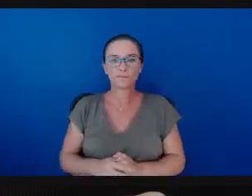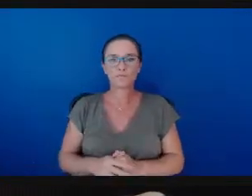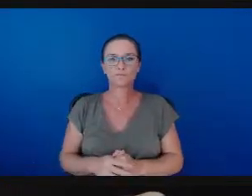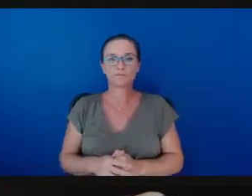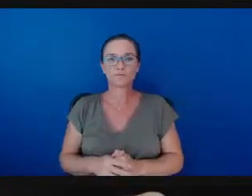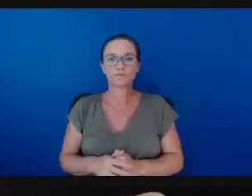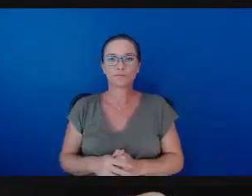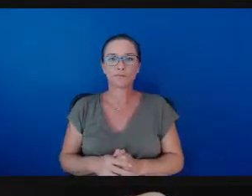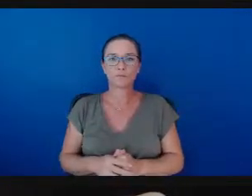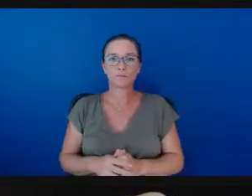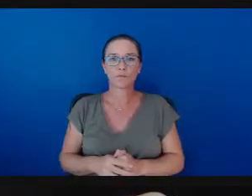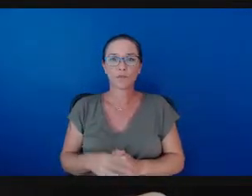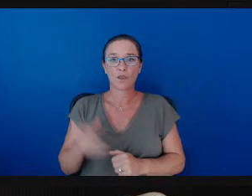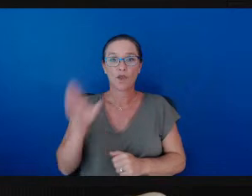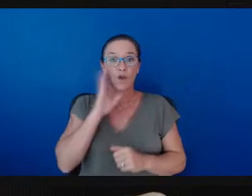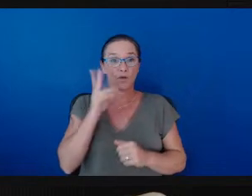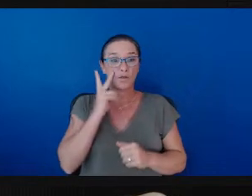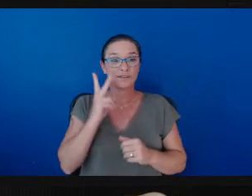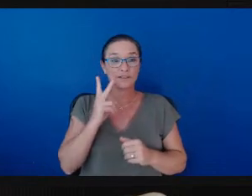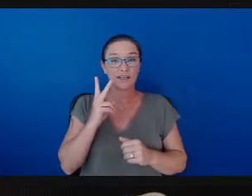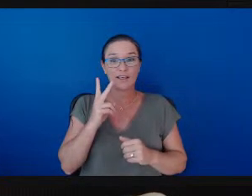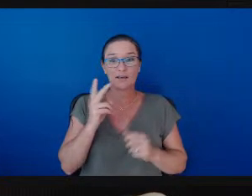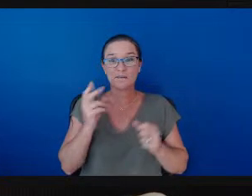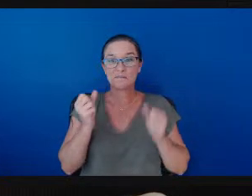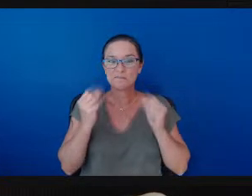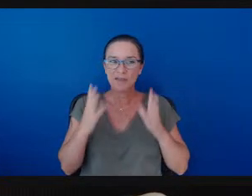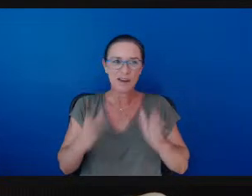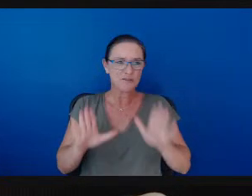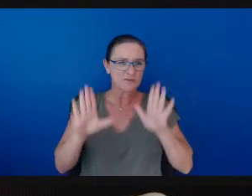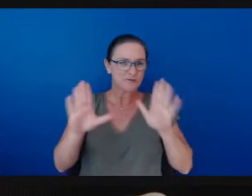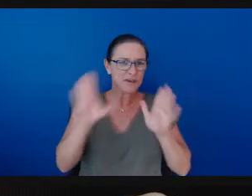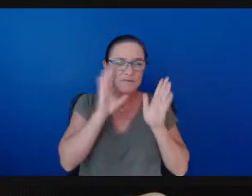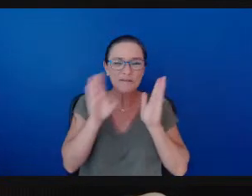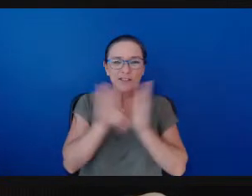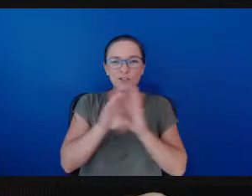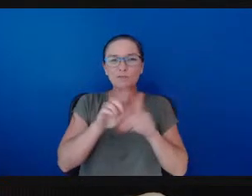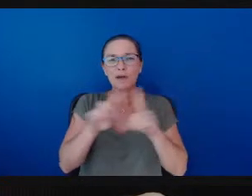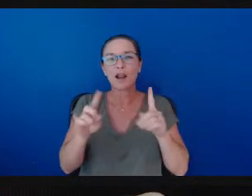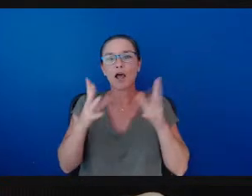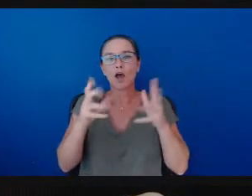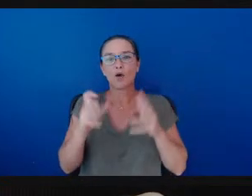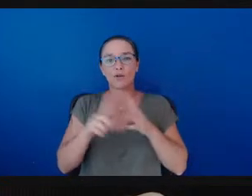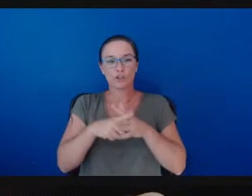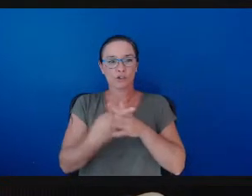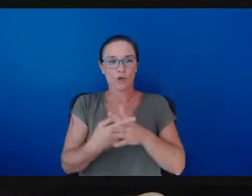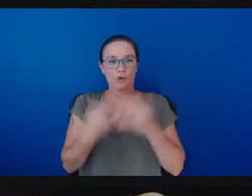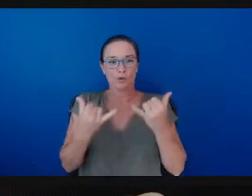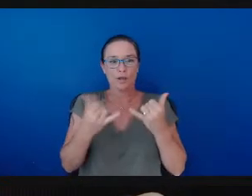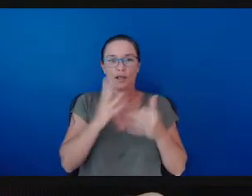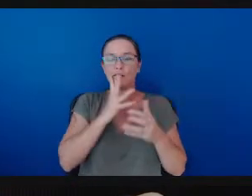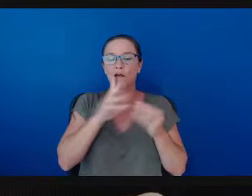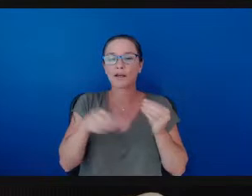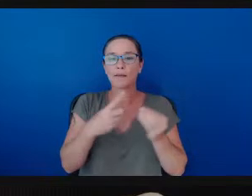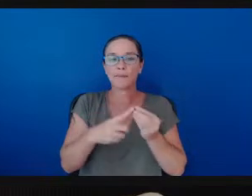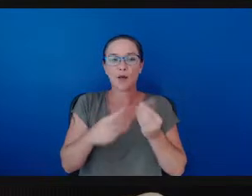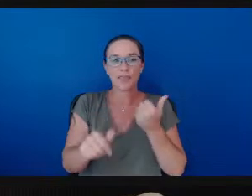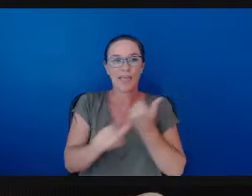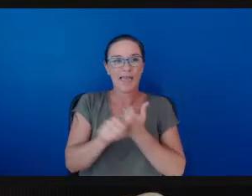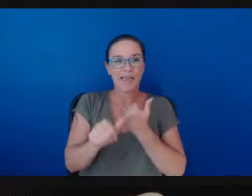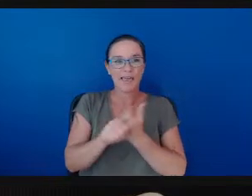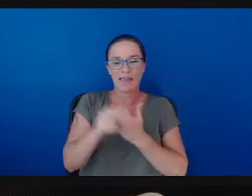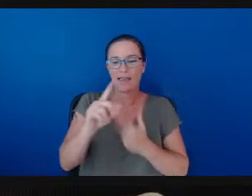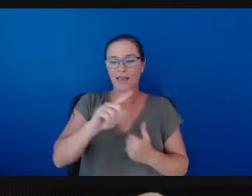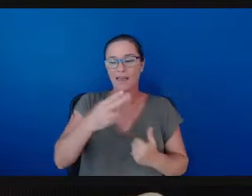I know we want to see lots of the great imagery here, but I thought I really should start off today with talking about our hazard, which, as I've